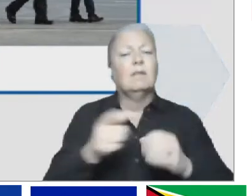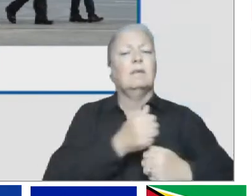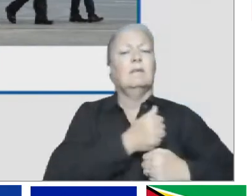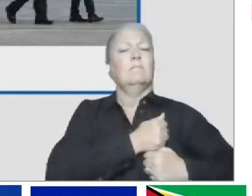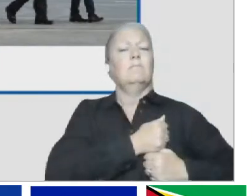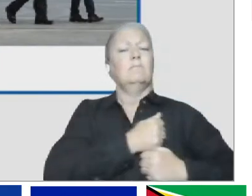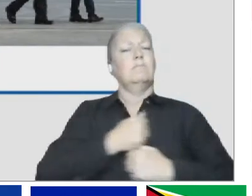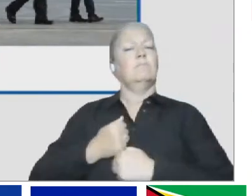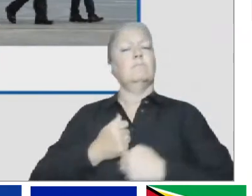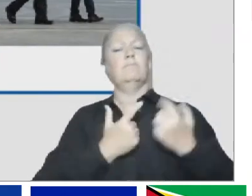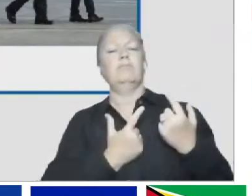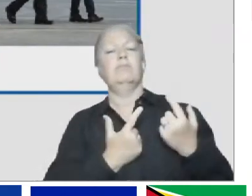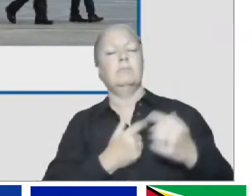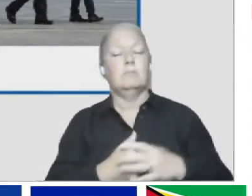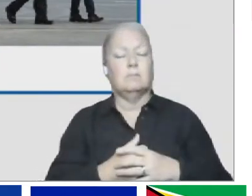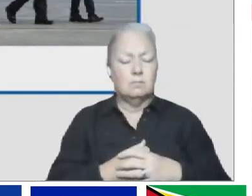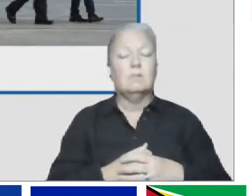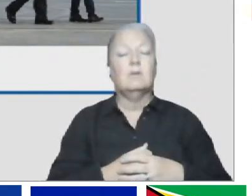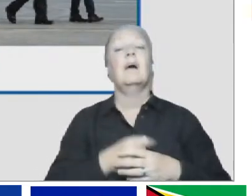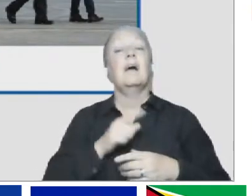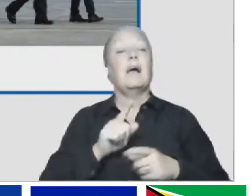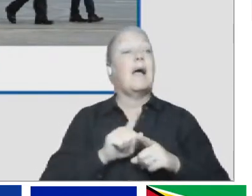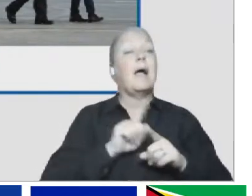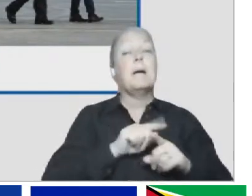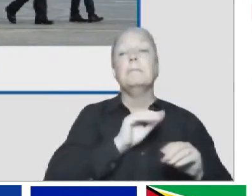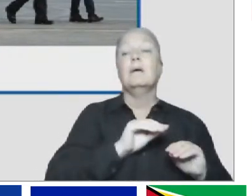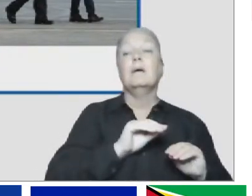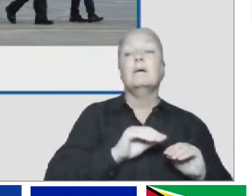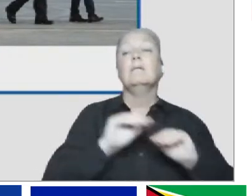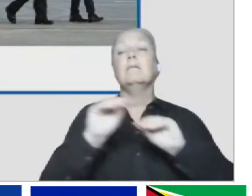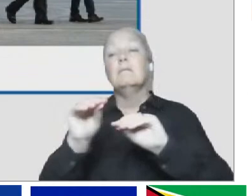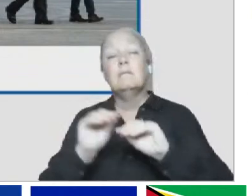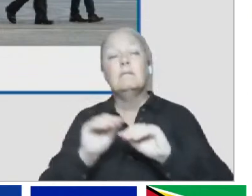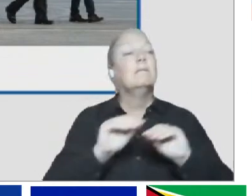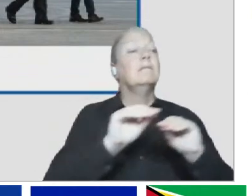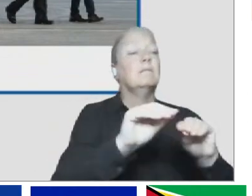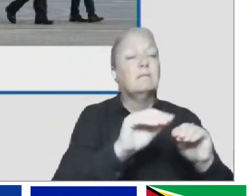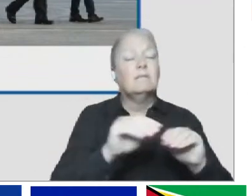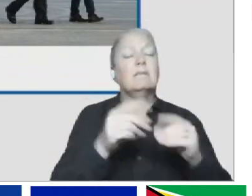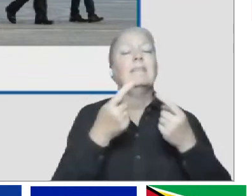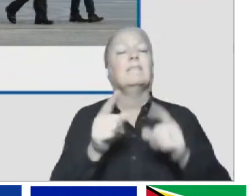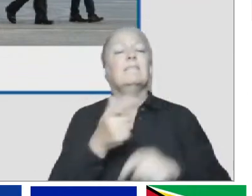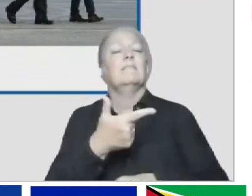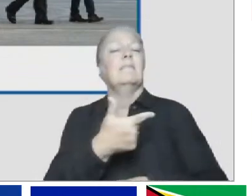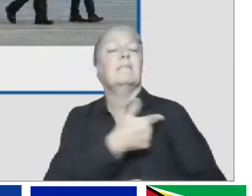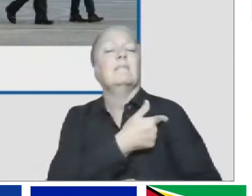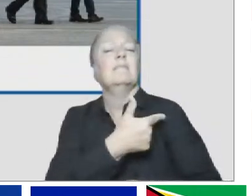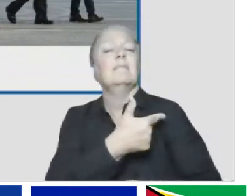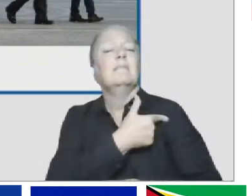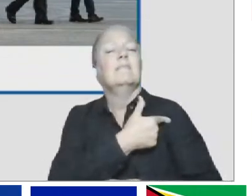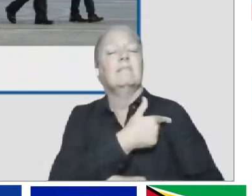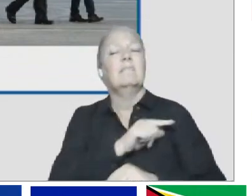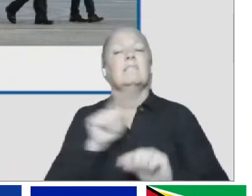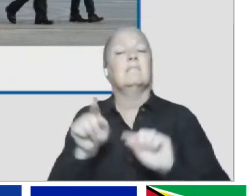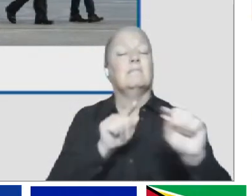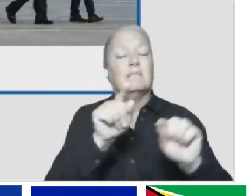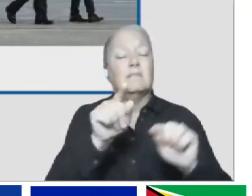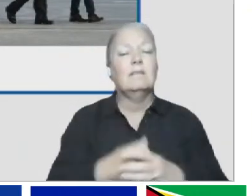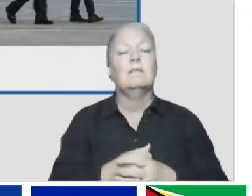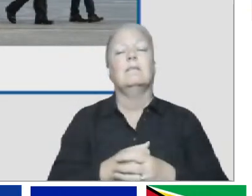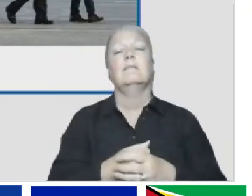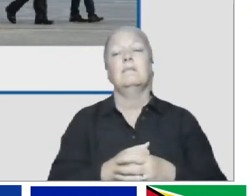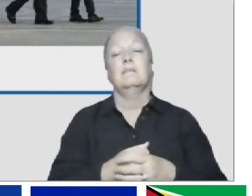vaccines to the different areas so that everyone could be vaccinated. Intersectorial